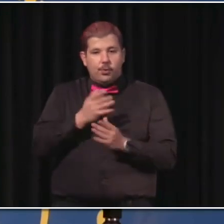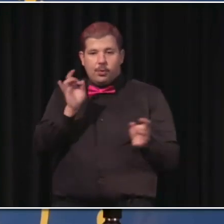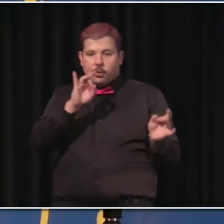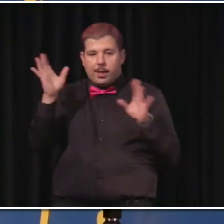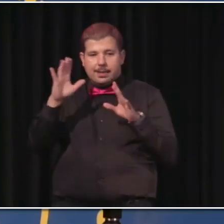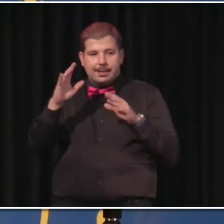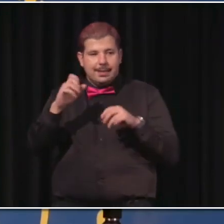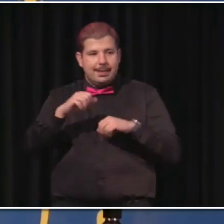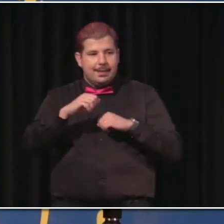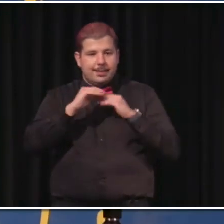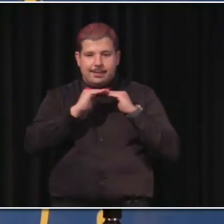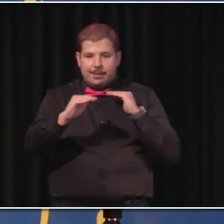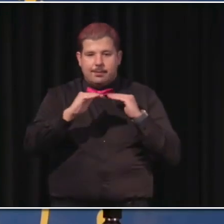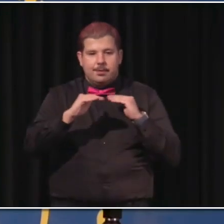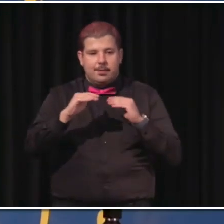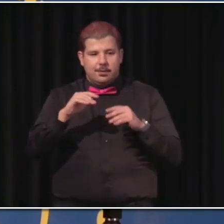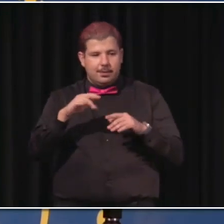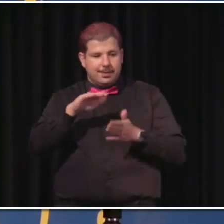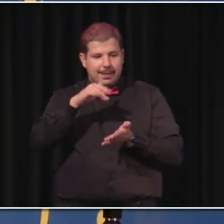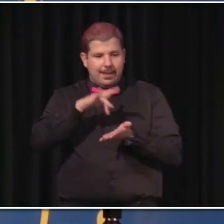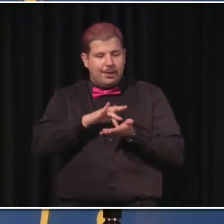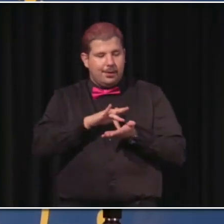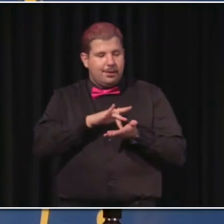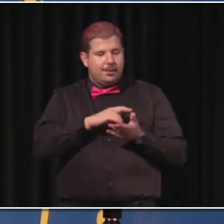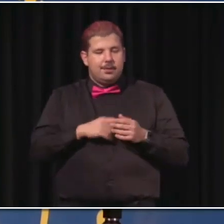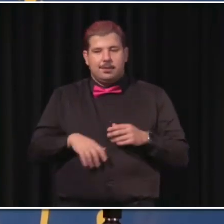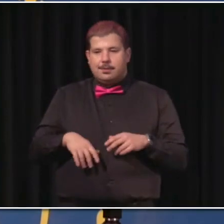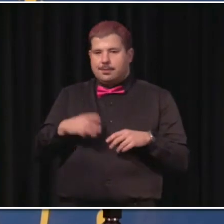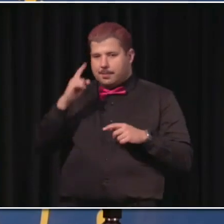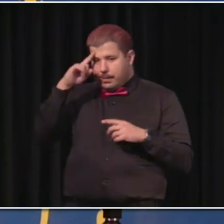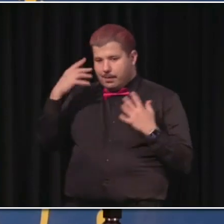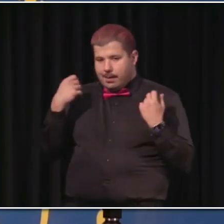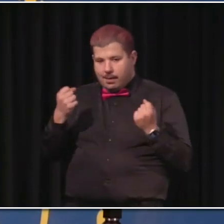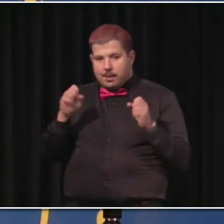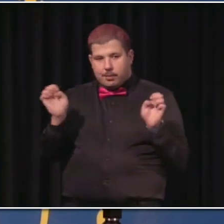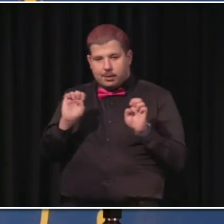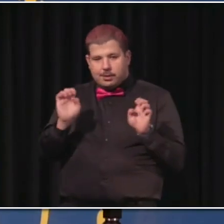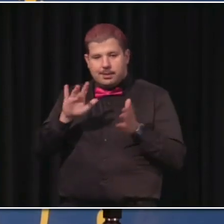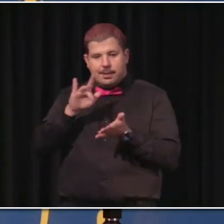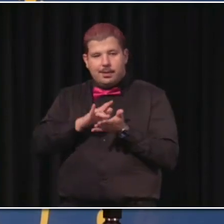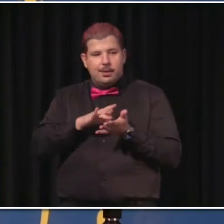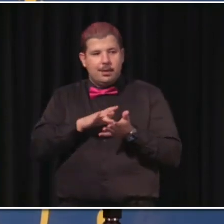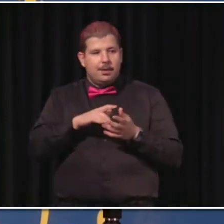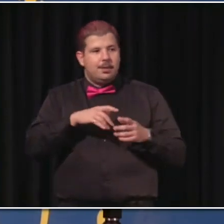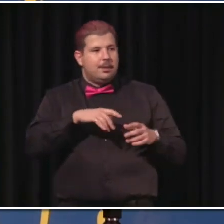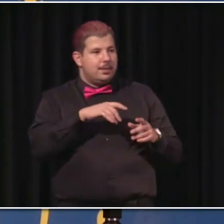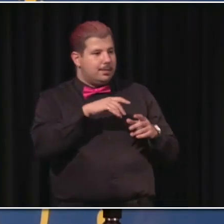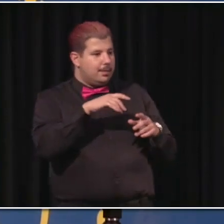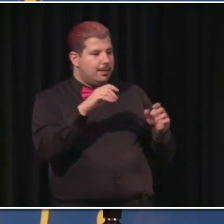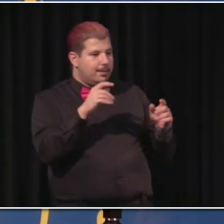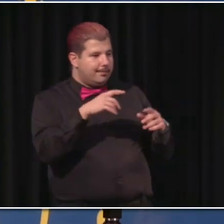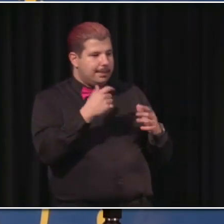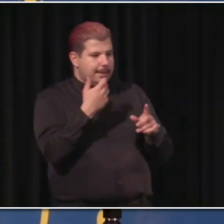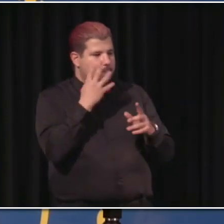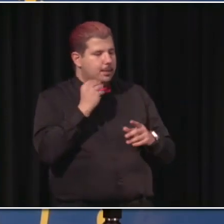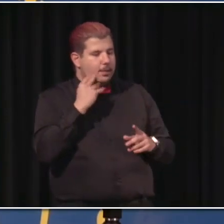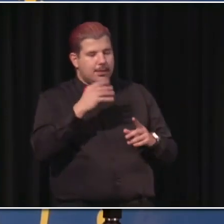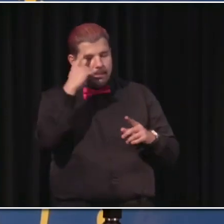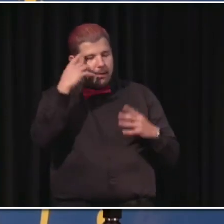centers. So mental health emergencies, whether or not you're sleeping on the streets, don't lead to jail or the